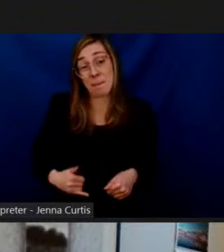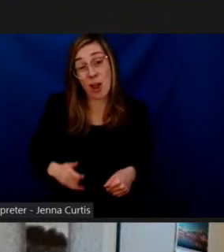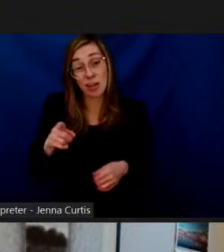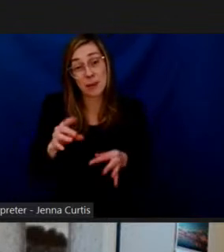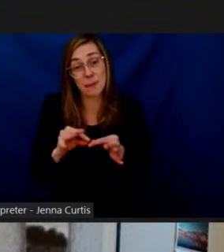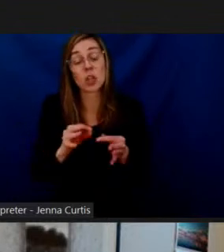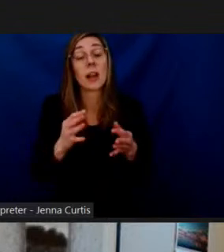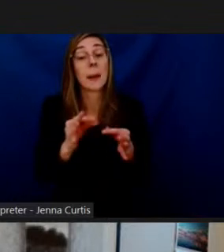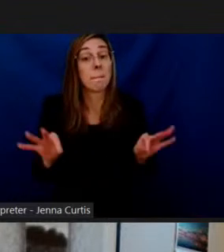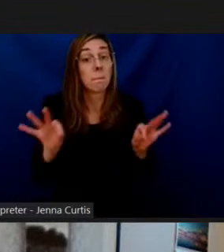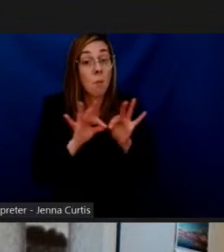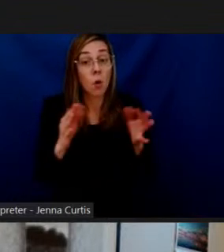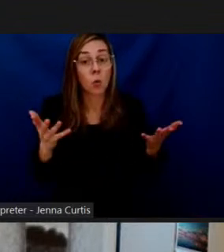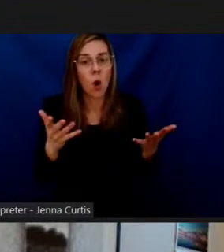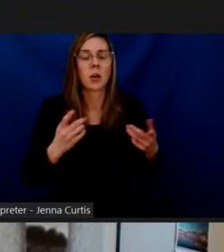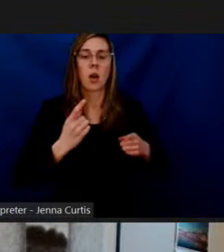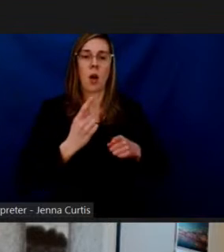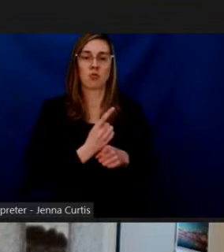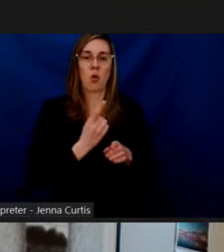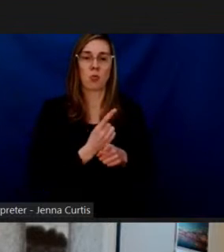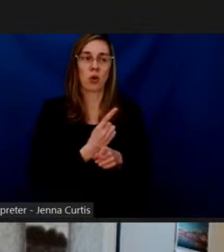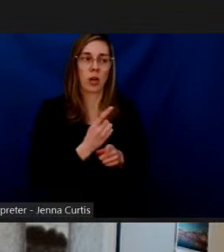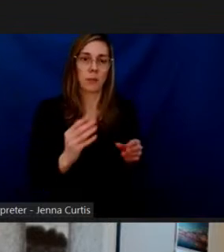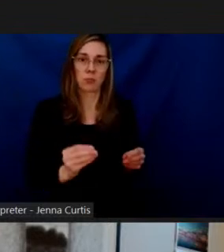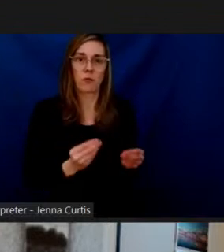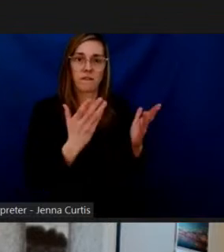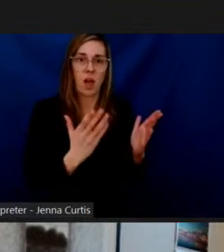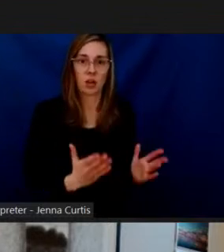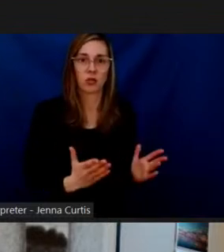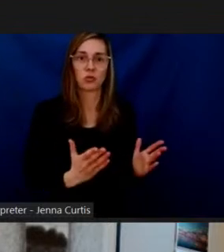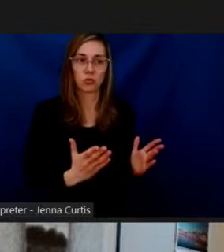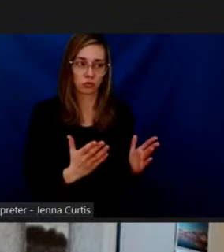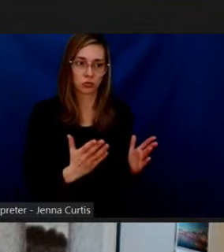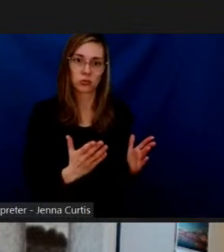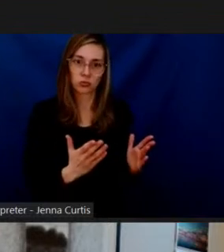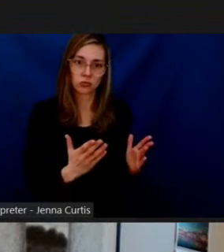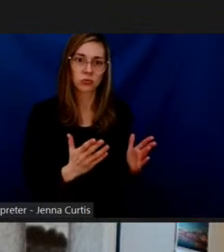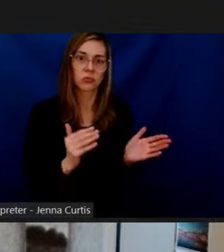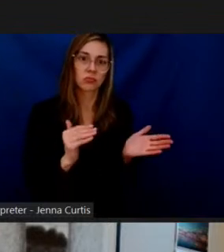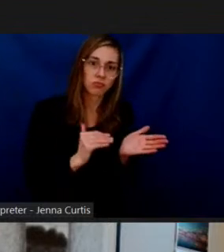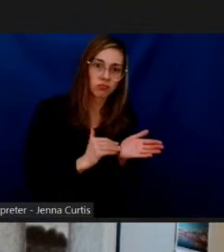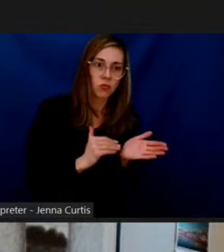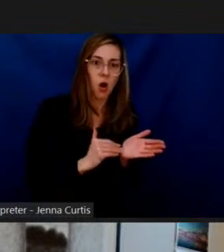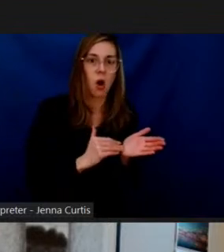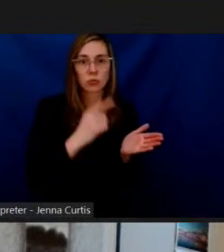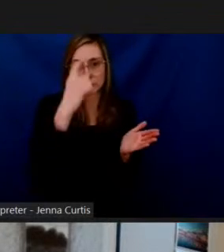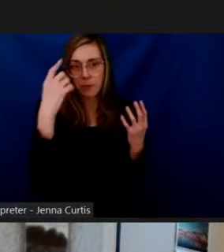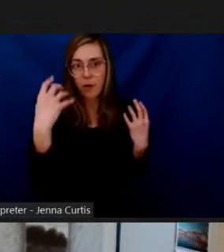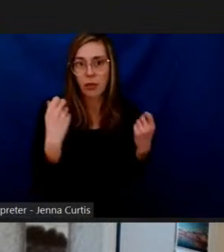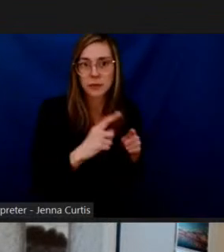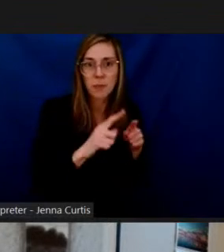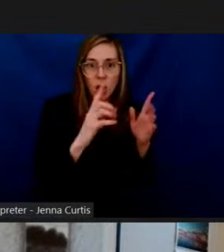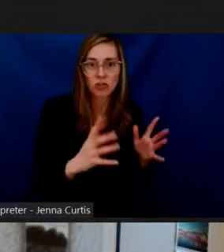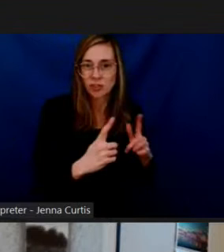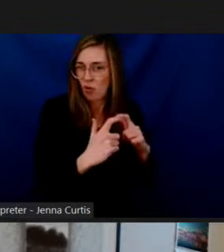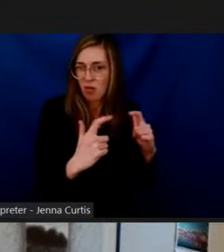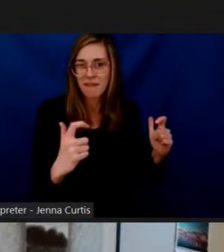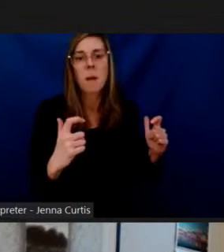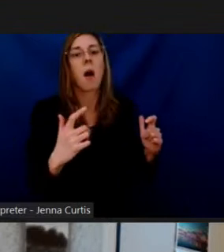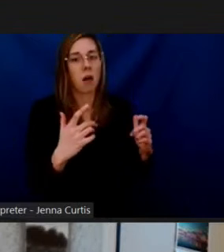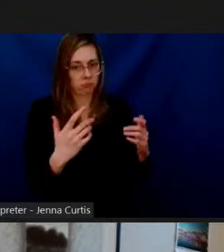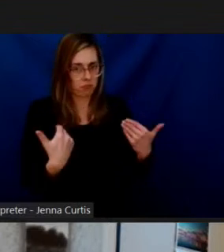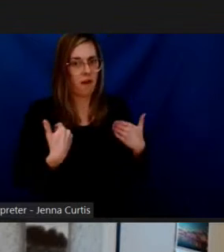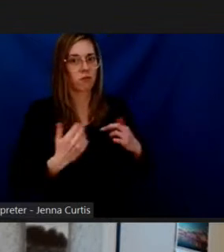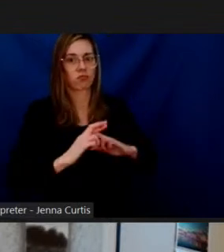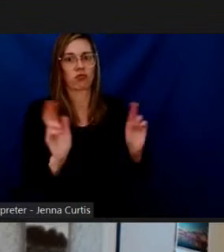on staff at those locations to handle low acuity calls, so they're not relying on a police or fire, is important. And we know that.